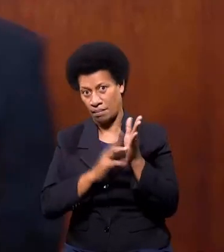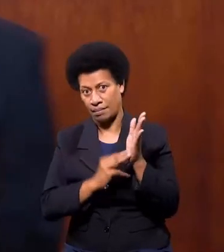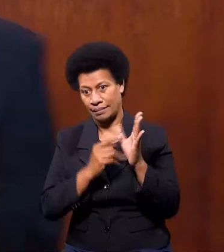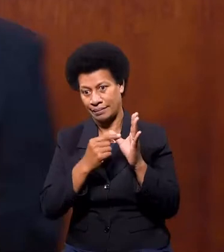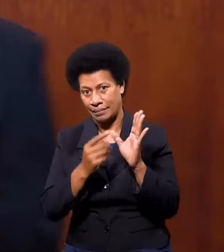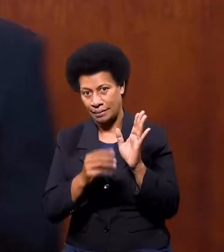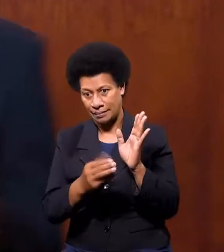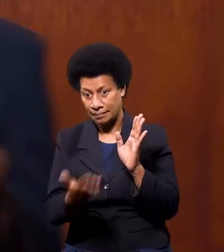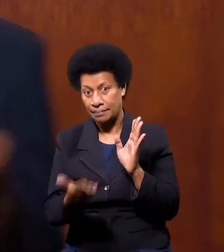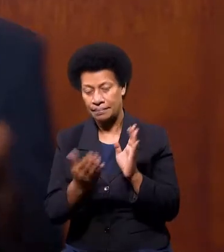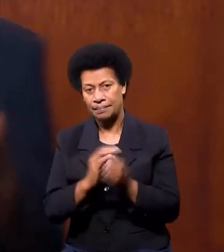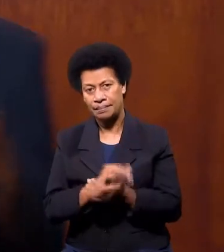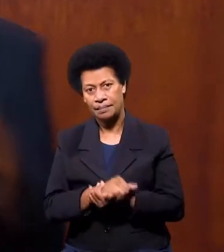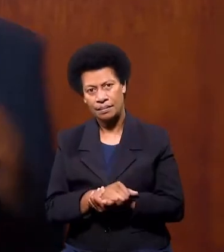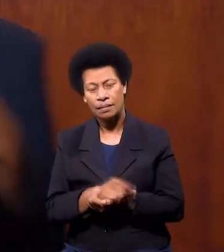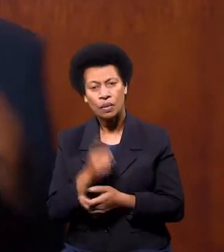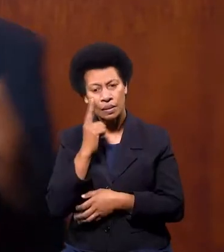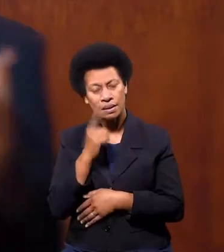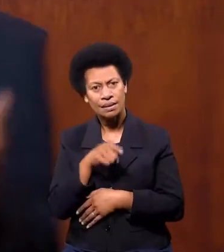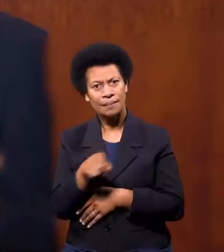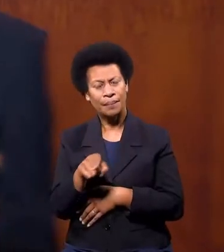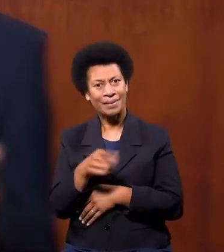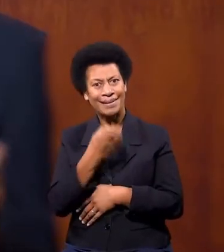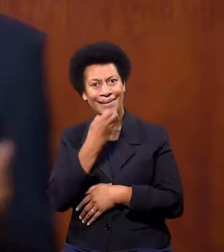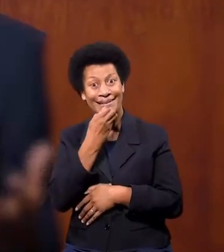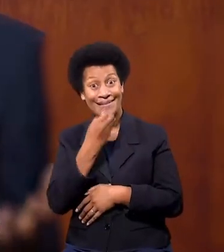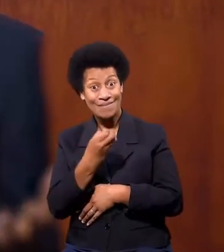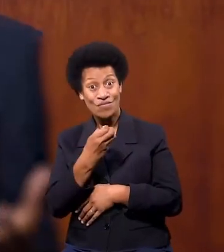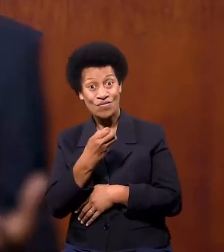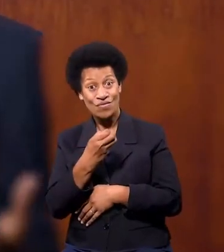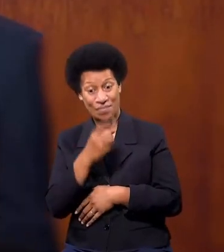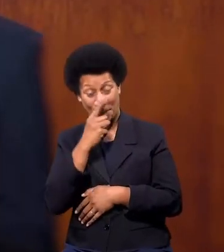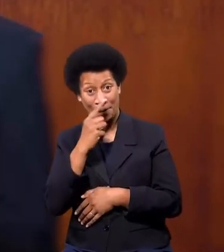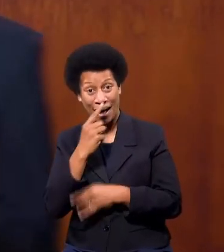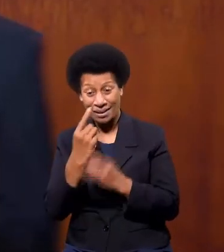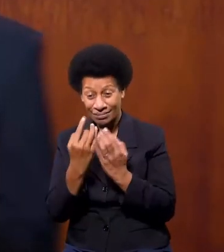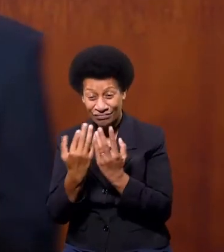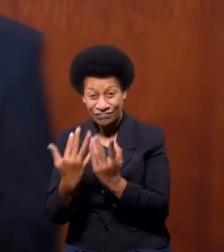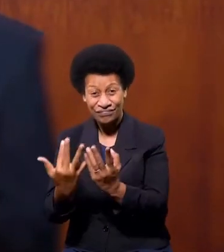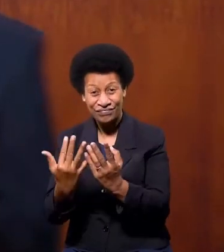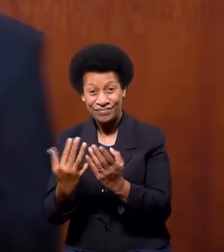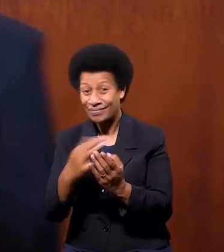find when the Hebrews pray this prayer, the Shema,